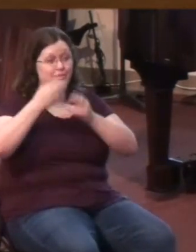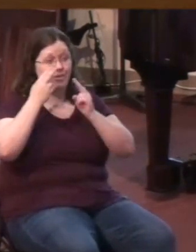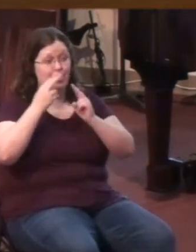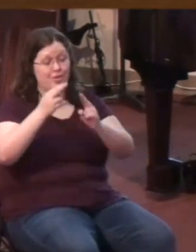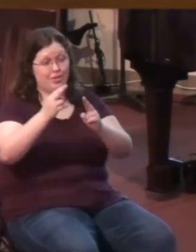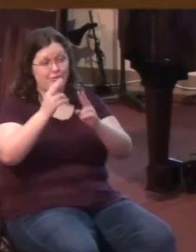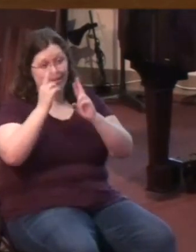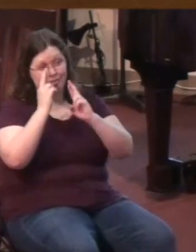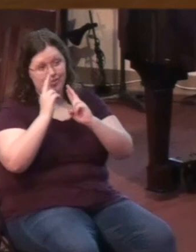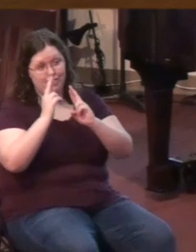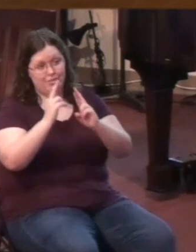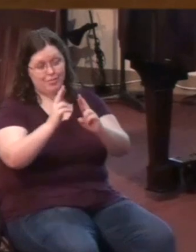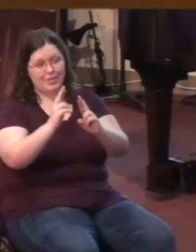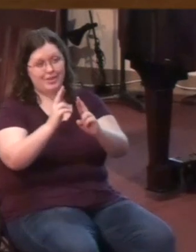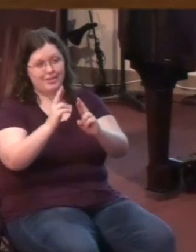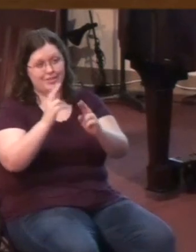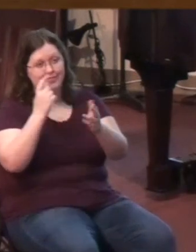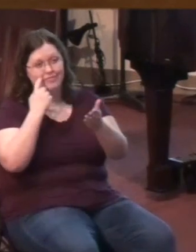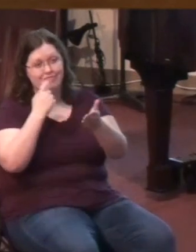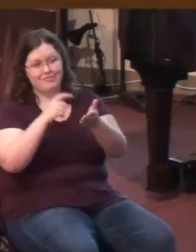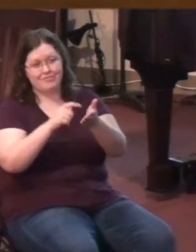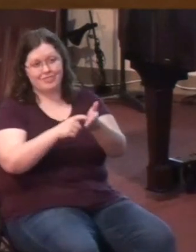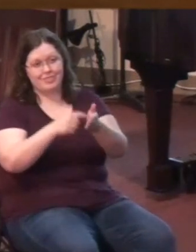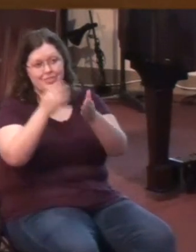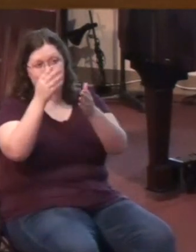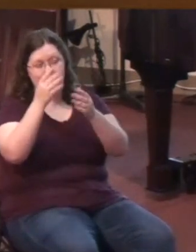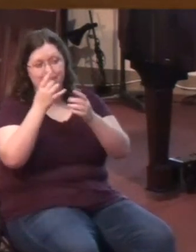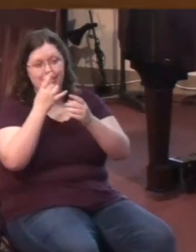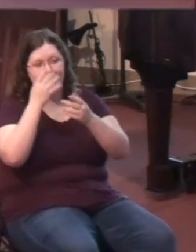respects and honors the light of God within you.